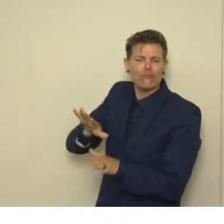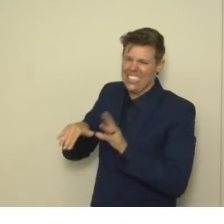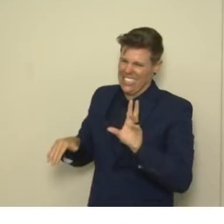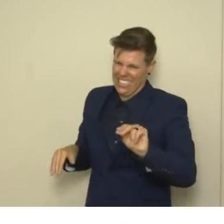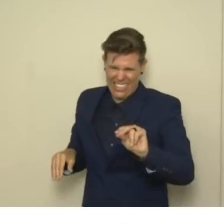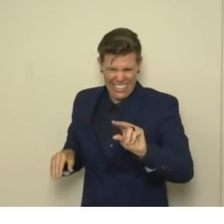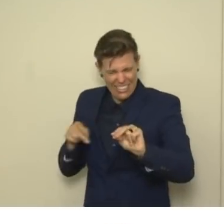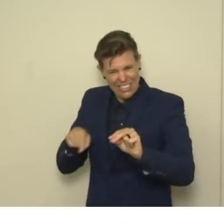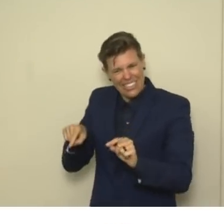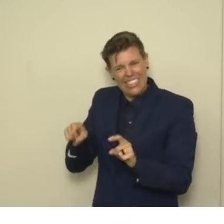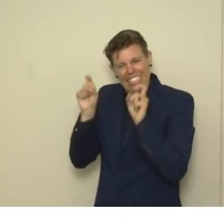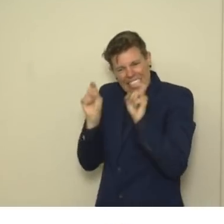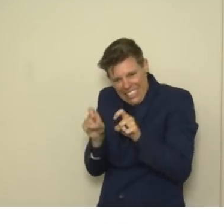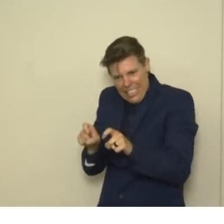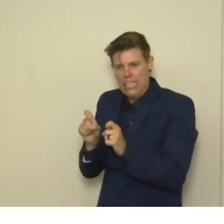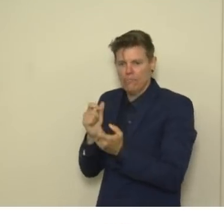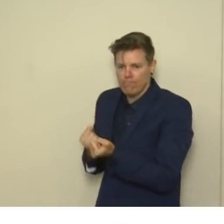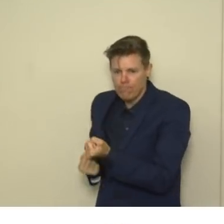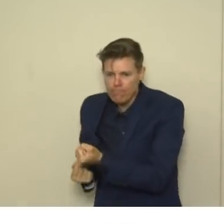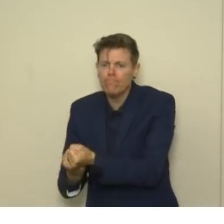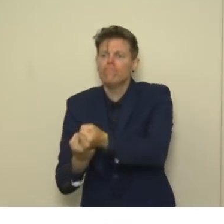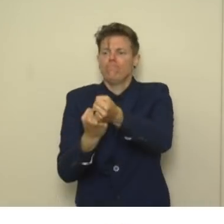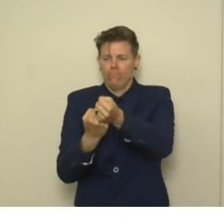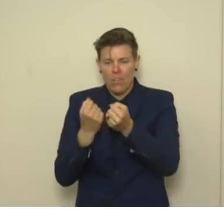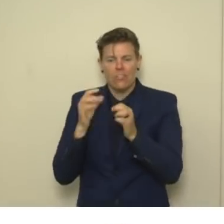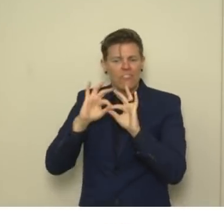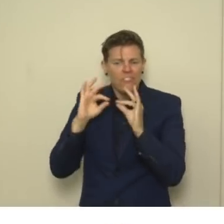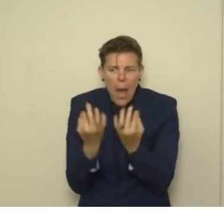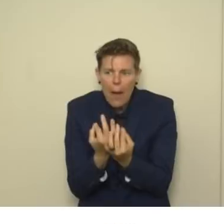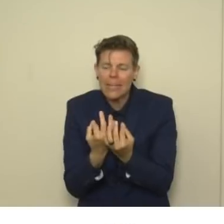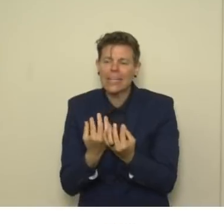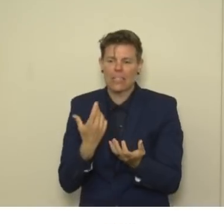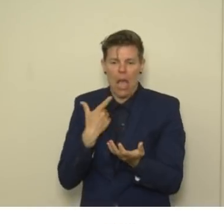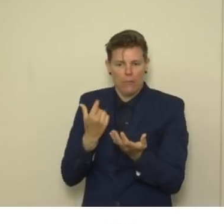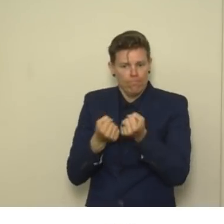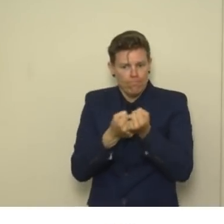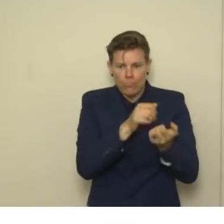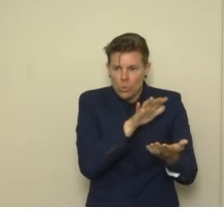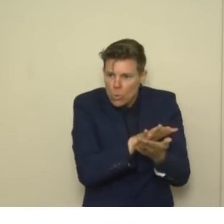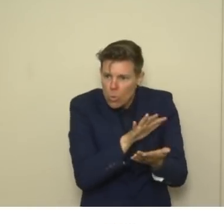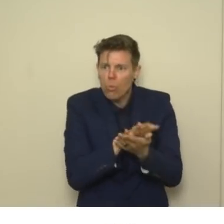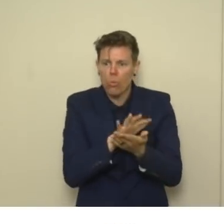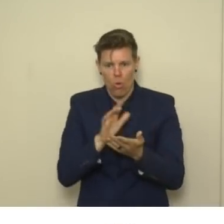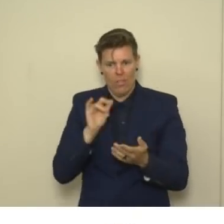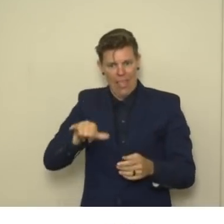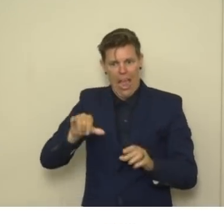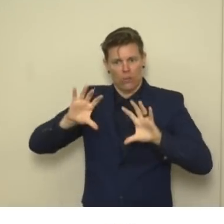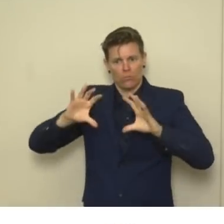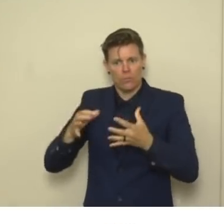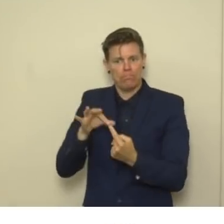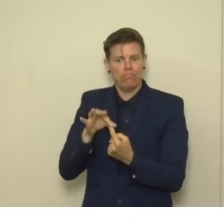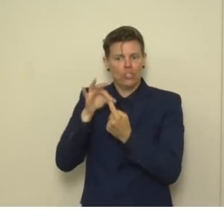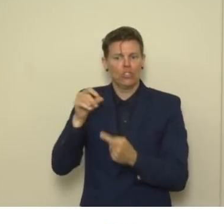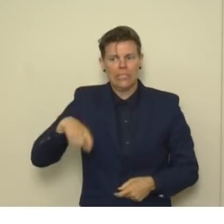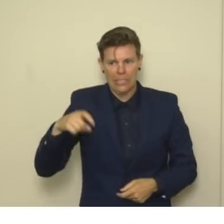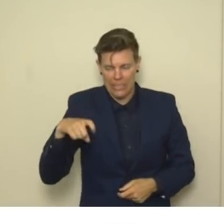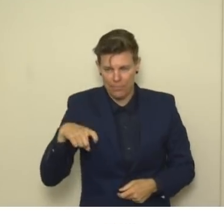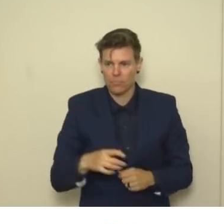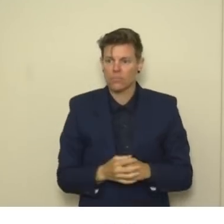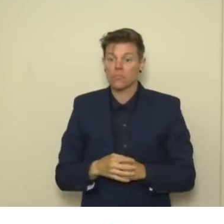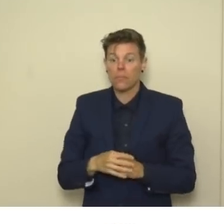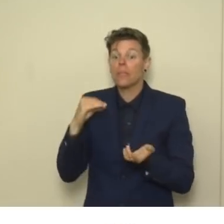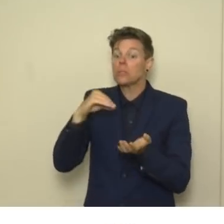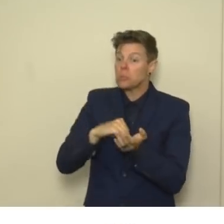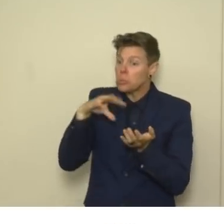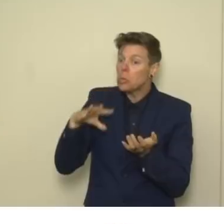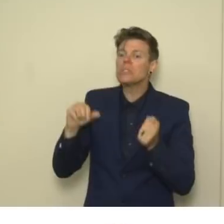and their families and the school districts to put this together in short order. Schools can also serve small groups of